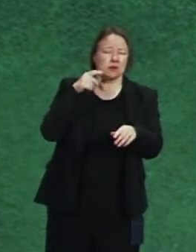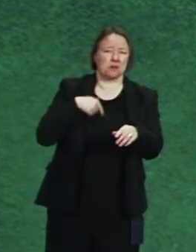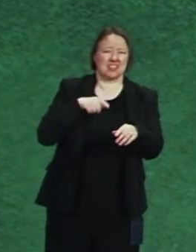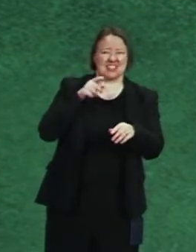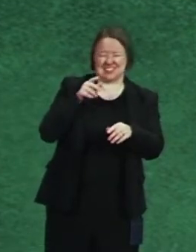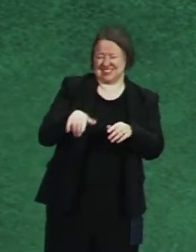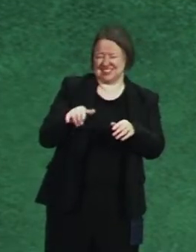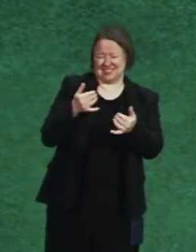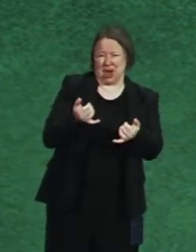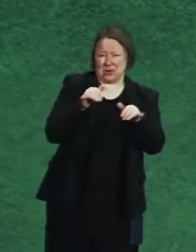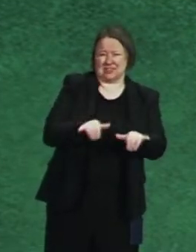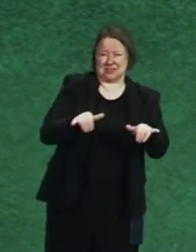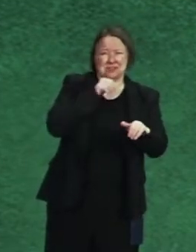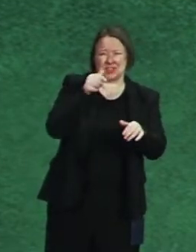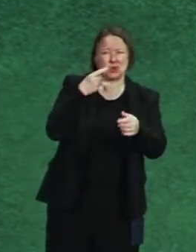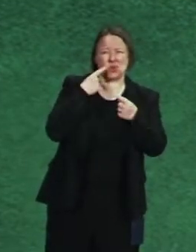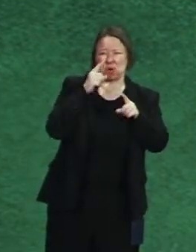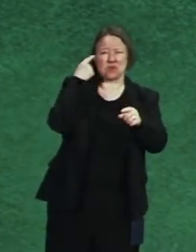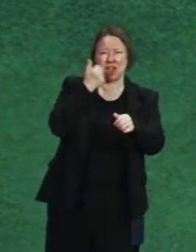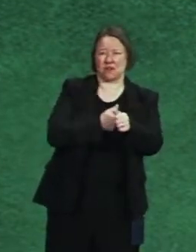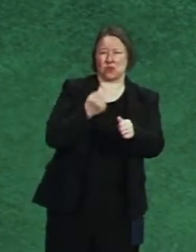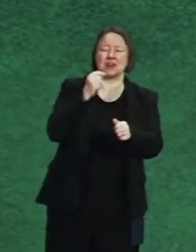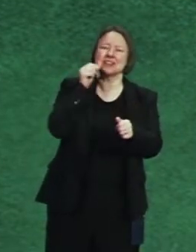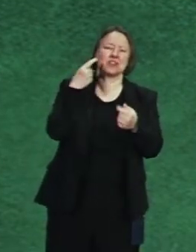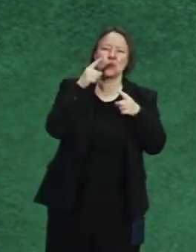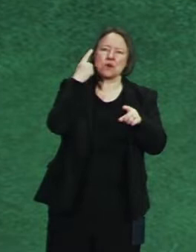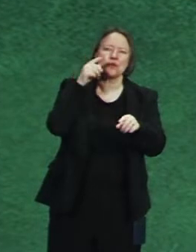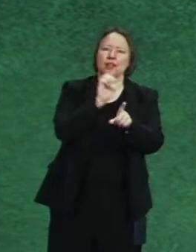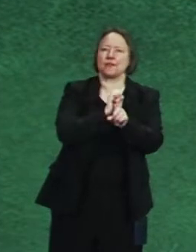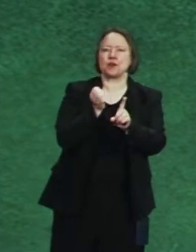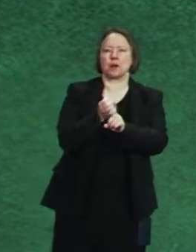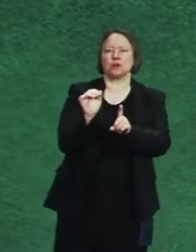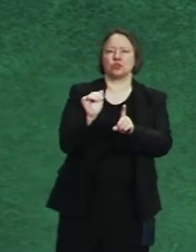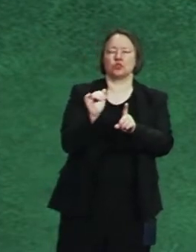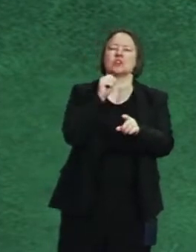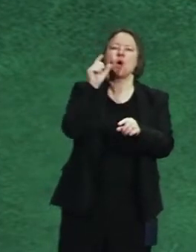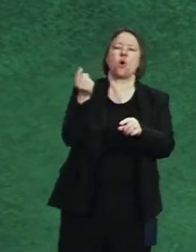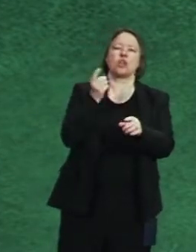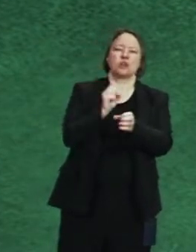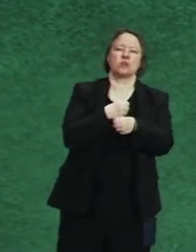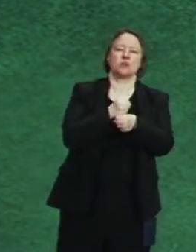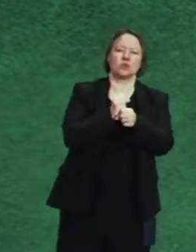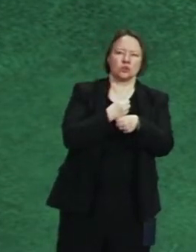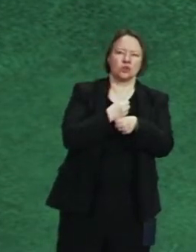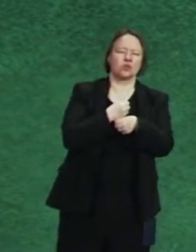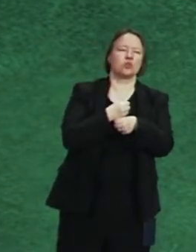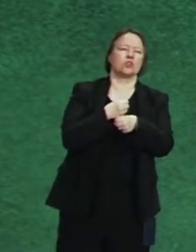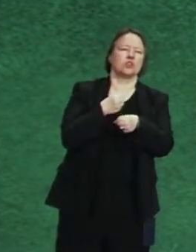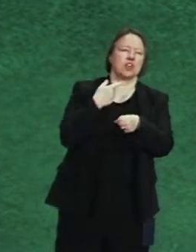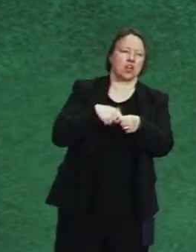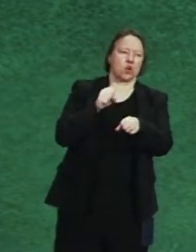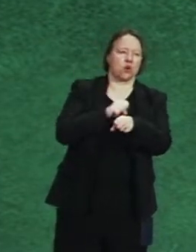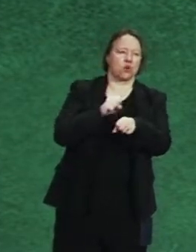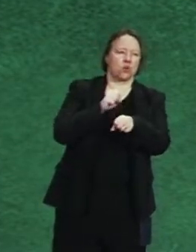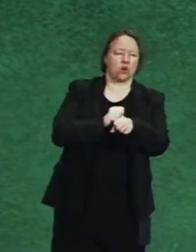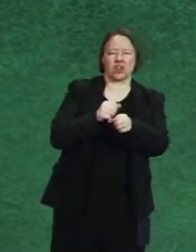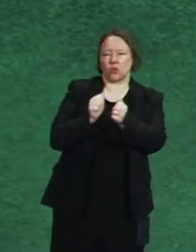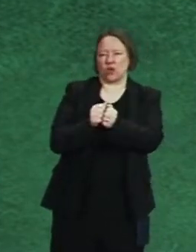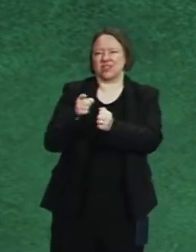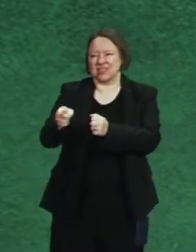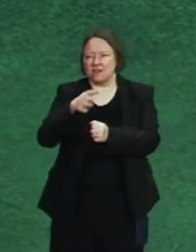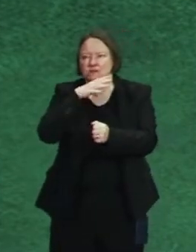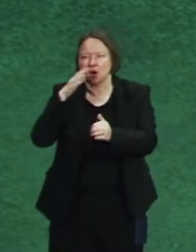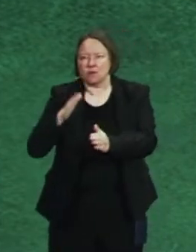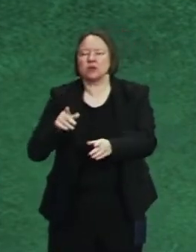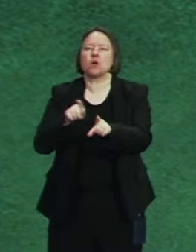for everyone, and it certainly doesn't work for the environment. Not only do we produce food in a way that won't work in the long term, but we also